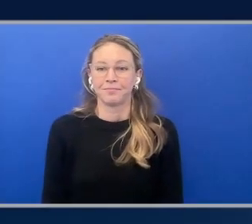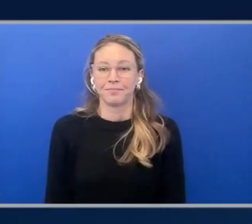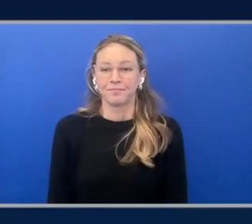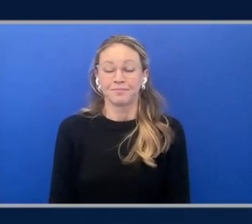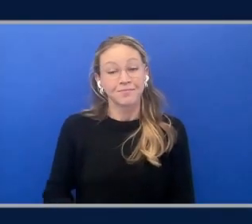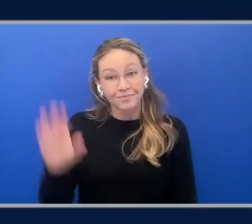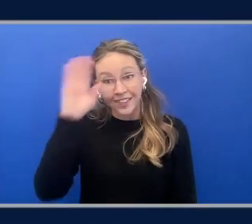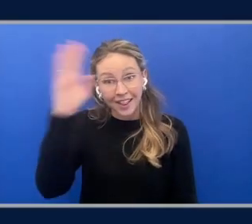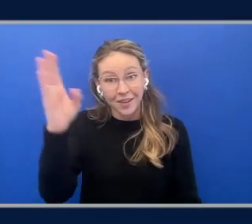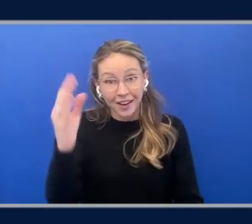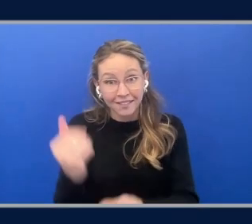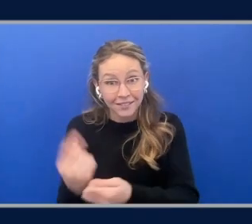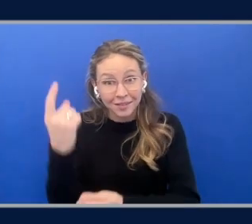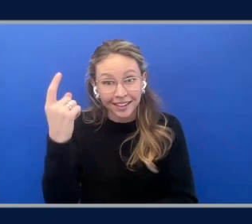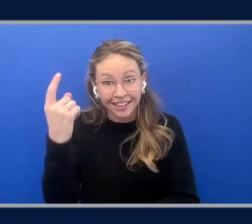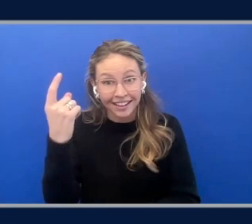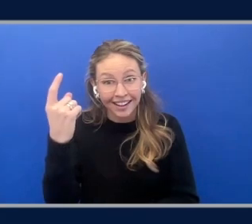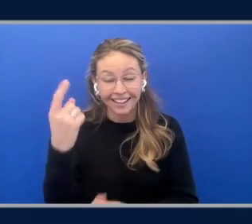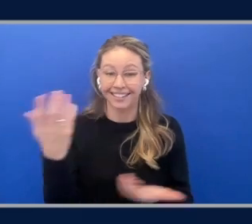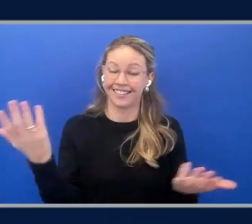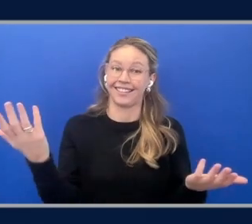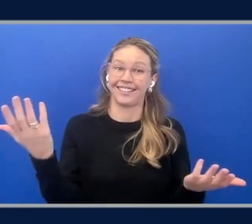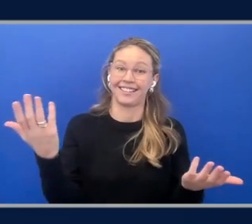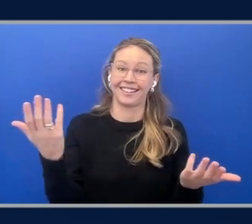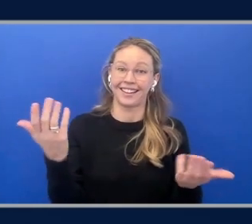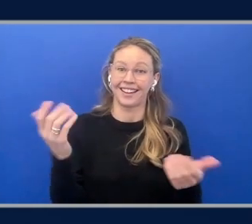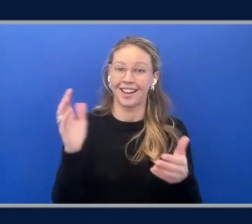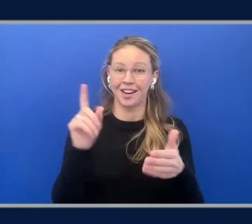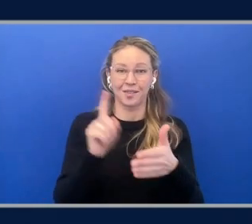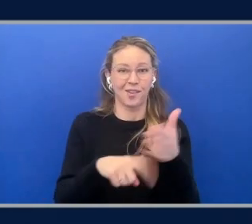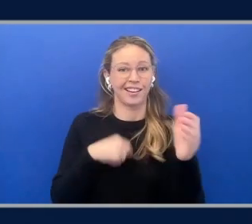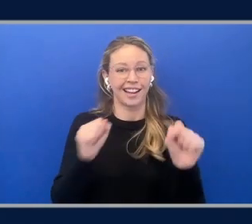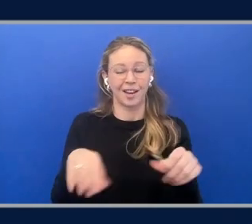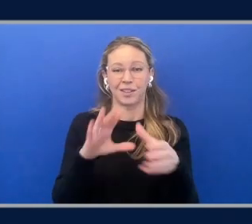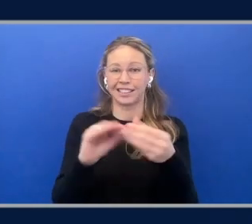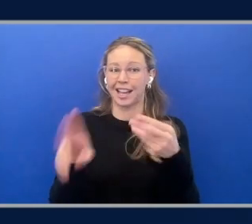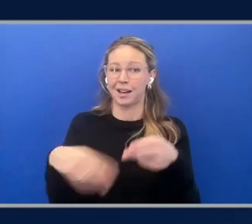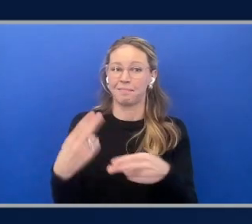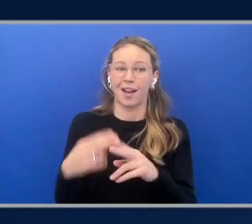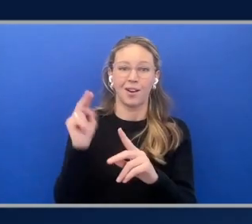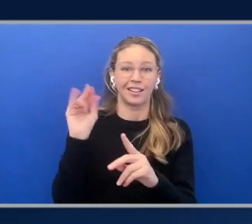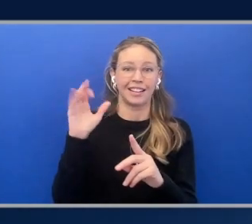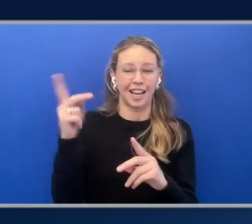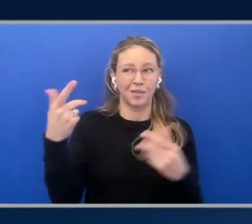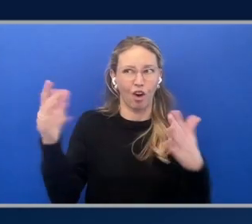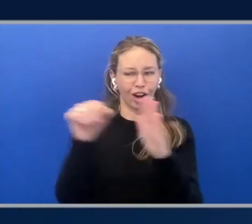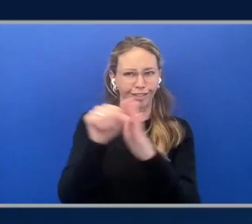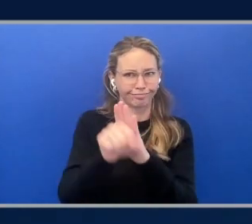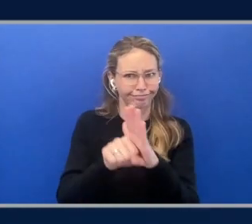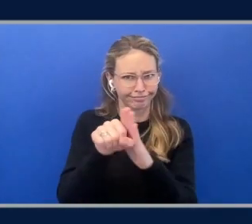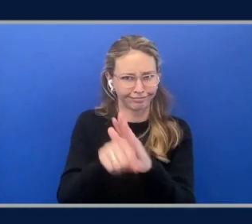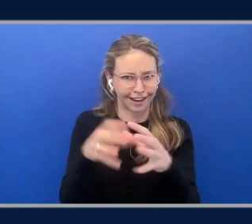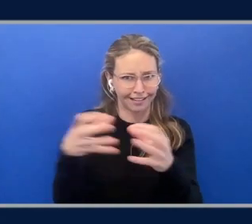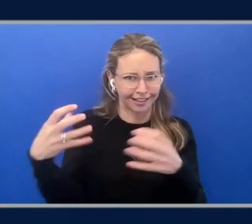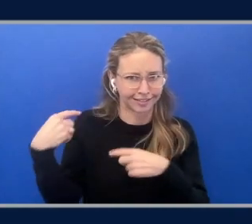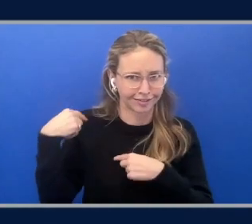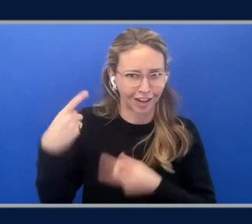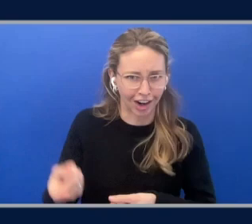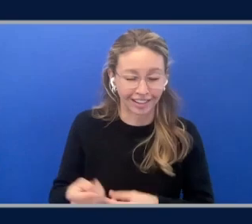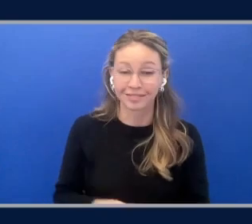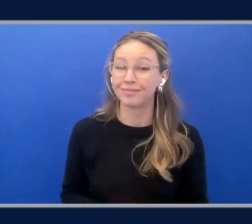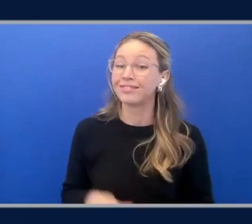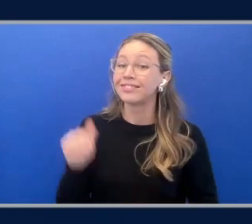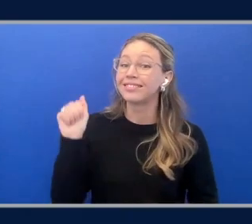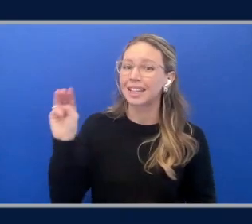Hey, folks. I mean, what can we say about Nick that we haven't already kind of beaten into the ground at this point? Well, you know, I was excited